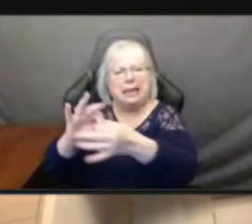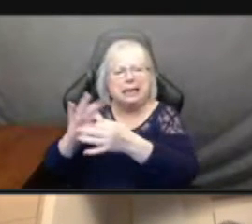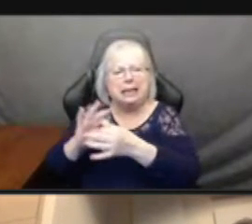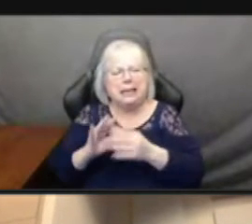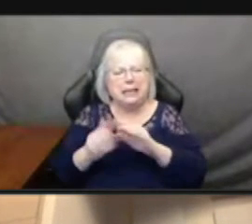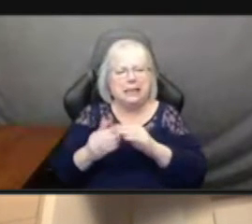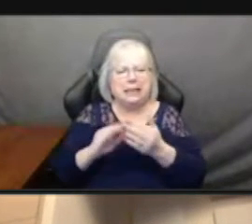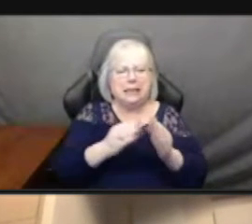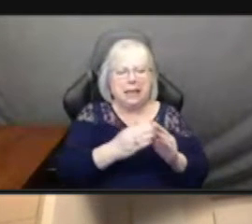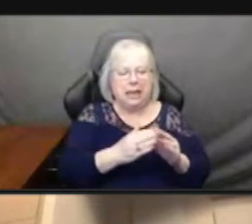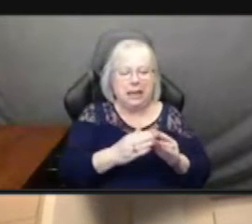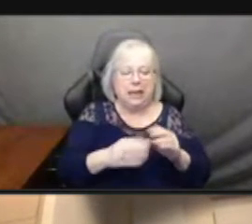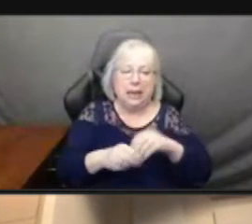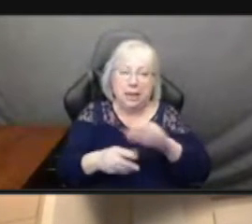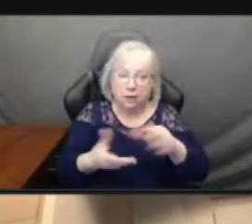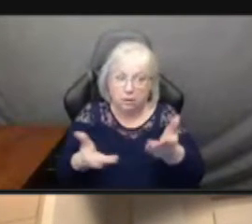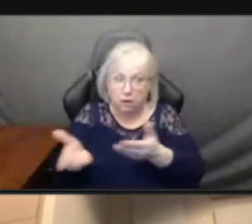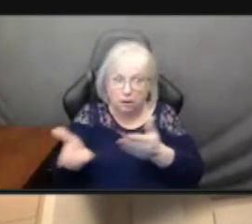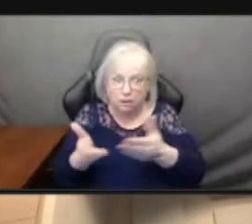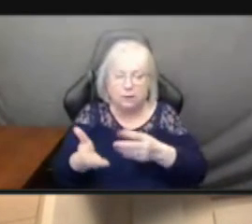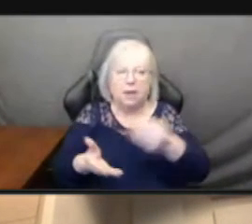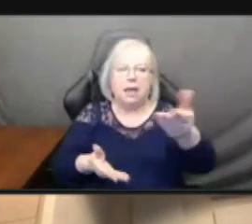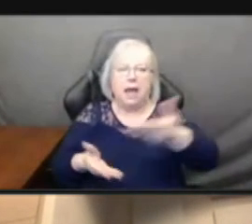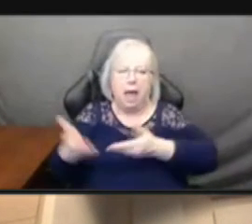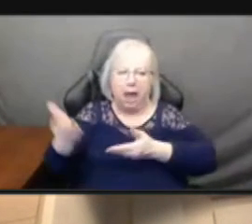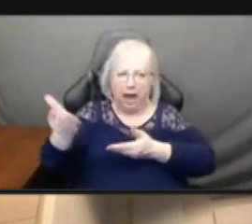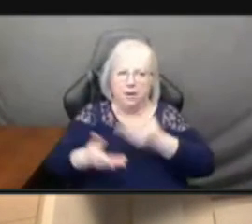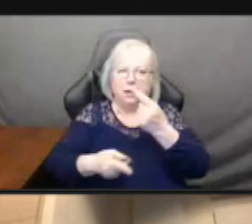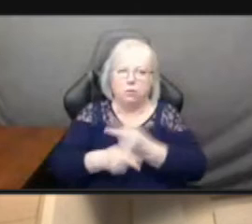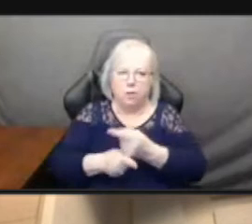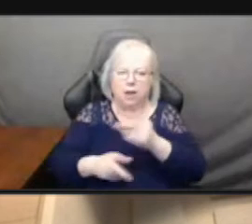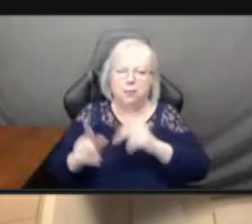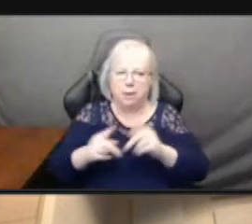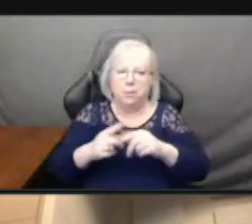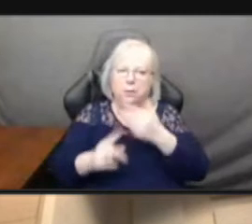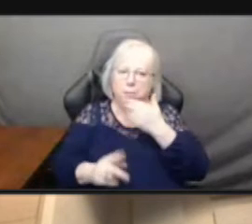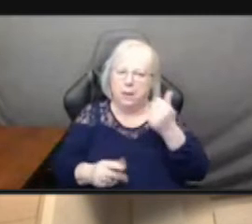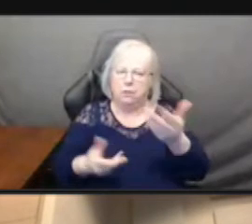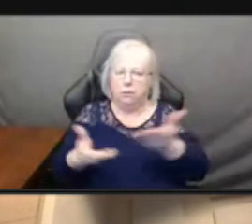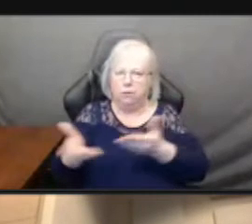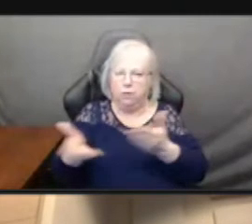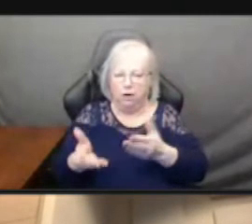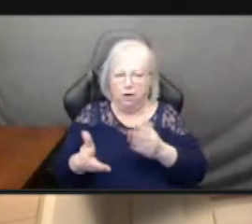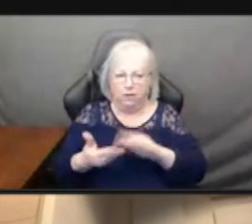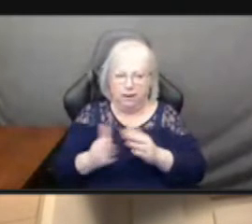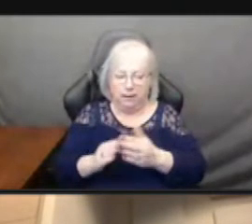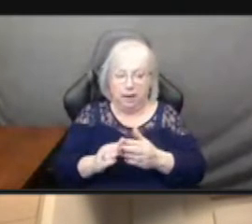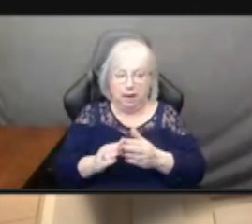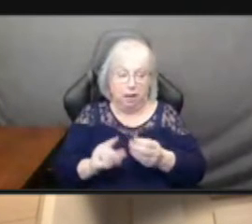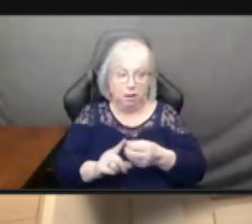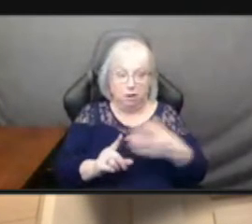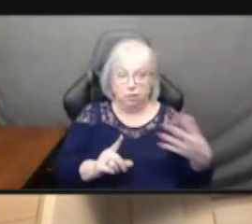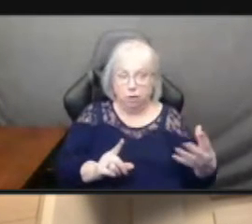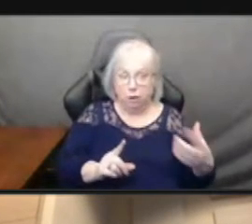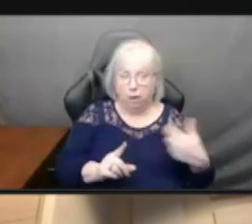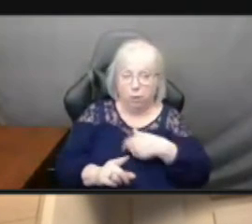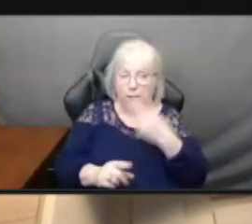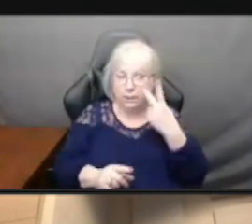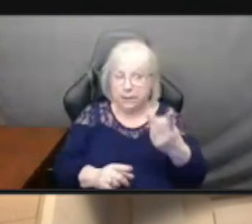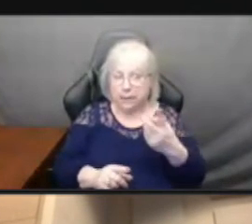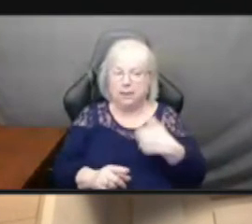and hiring the right people to better serve this city. The growth that we've seen, I've said this